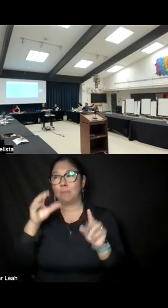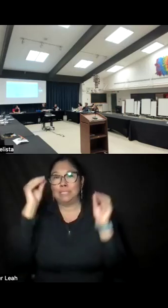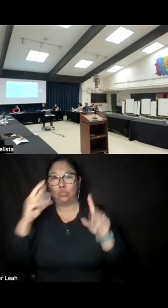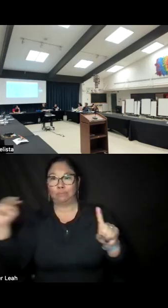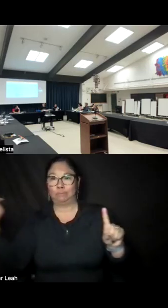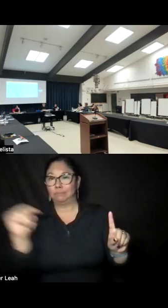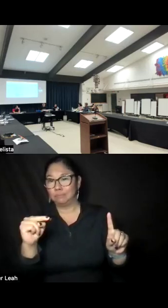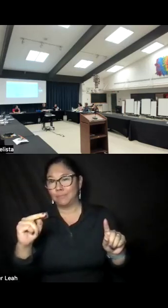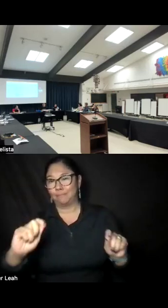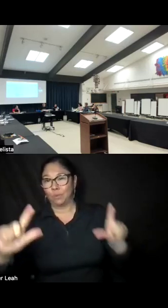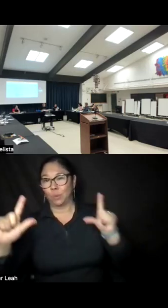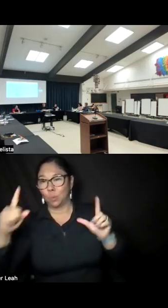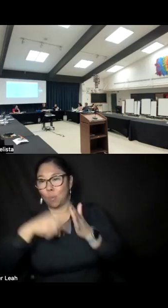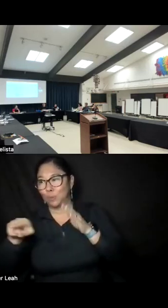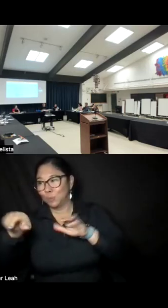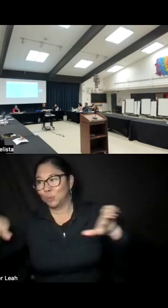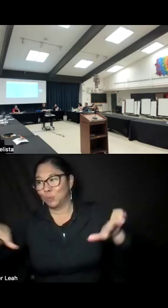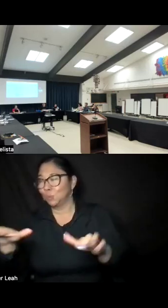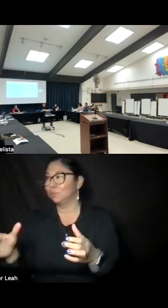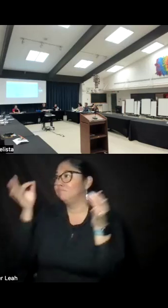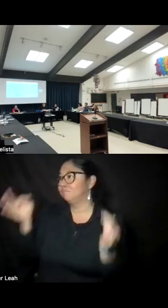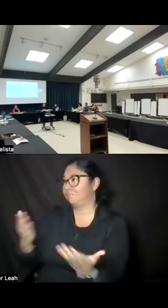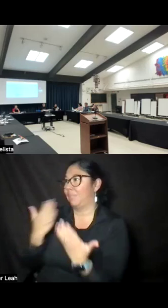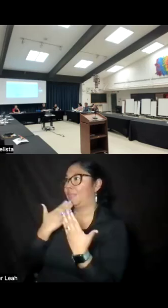of what to do. Absolutely, thank you.